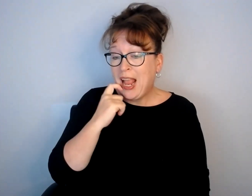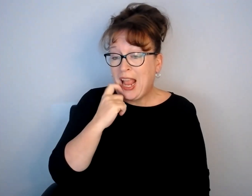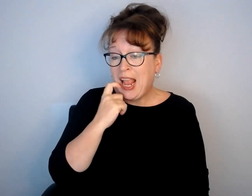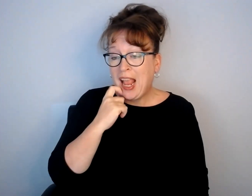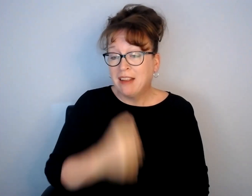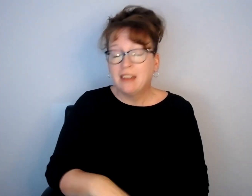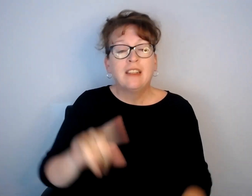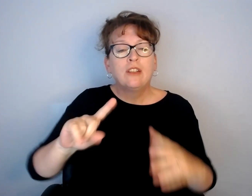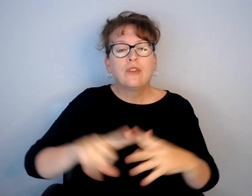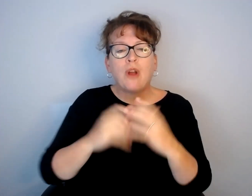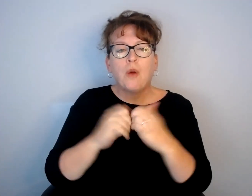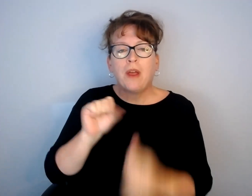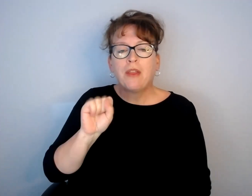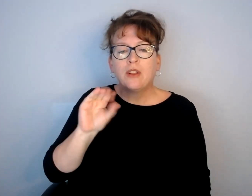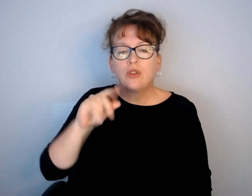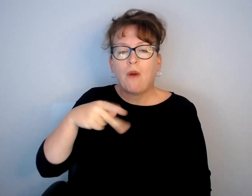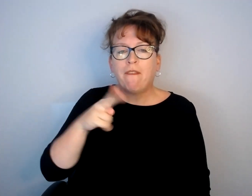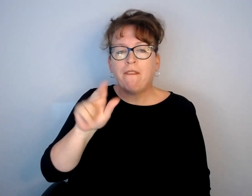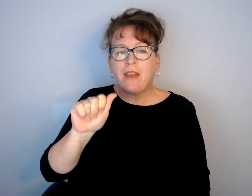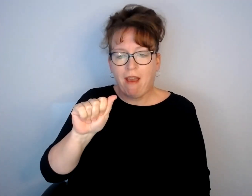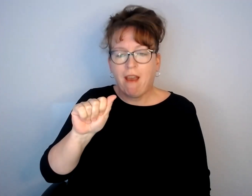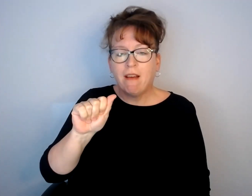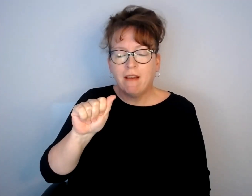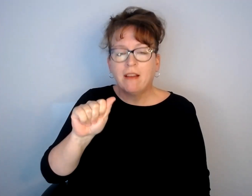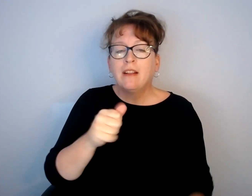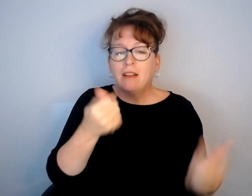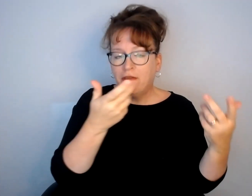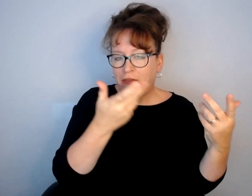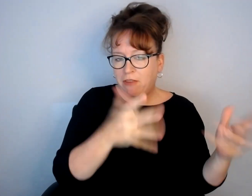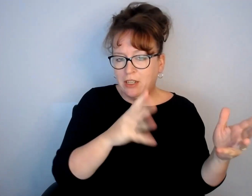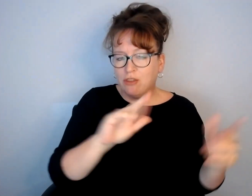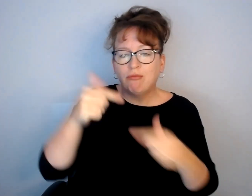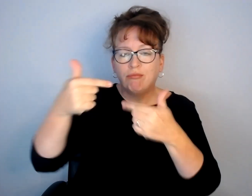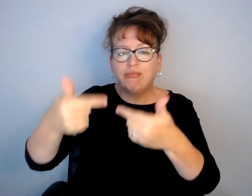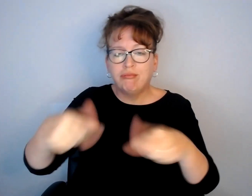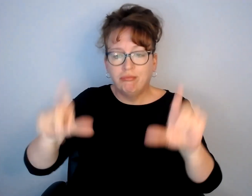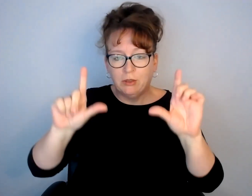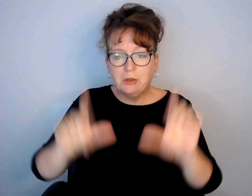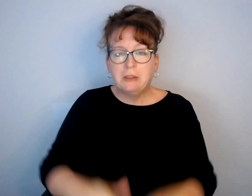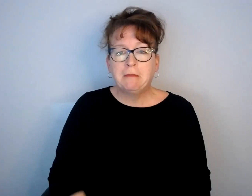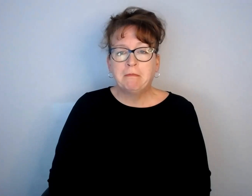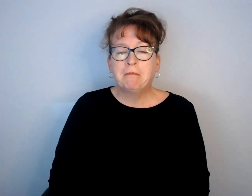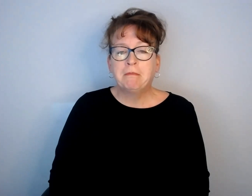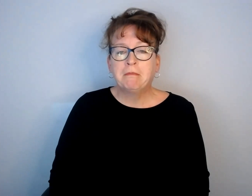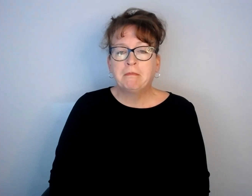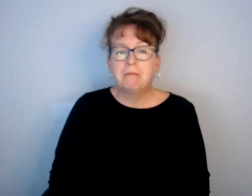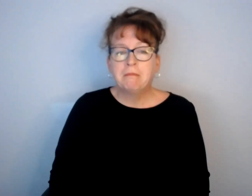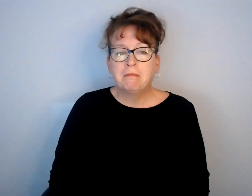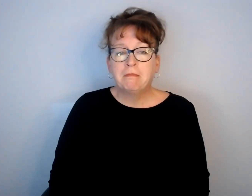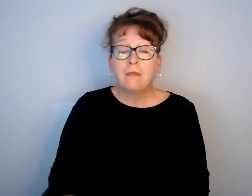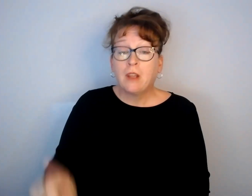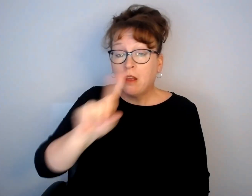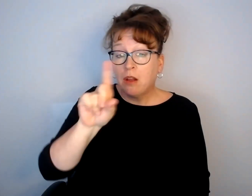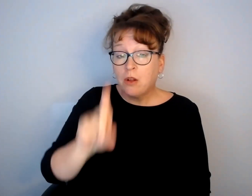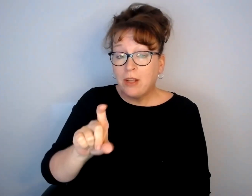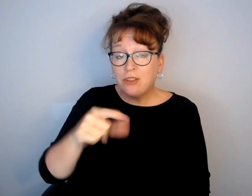Sophia first, and then go to the screen to folks who have virtually raised their hand. Mm-hmm. And the question in the Q&A